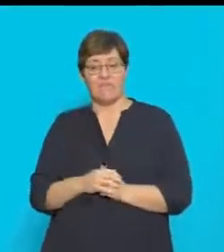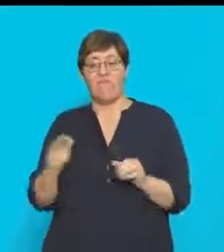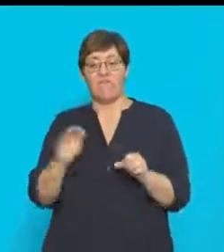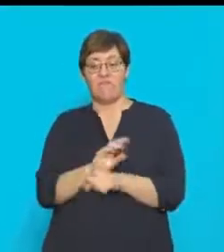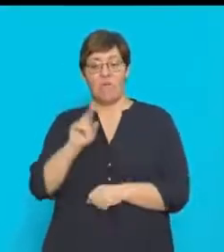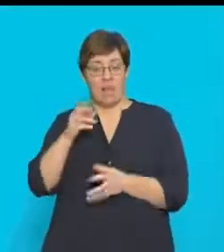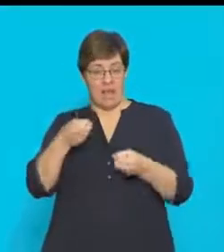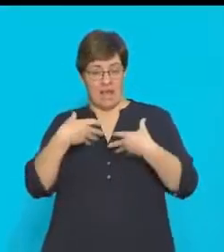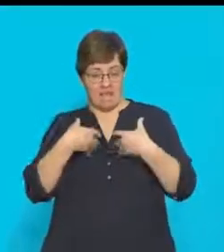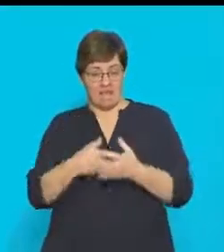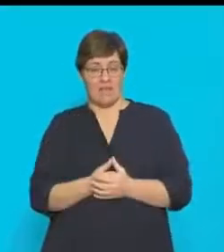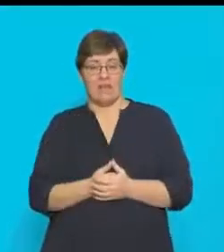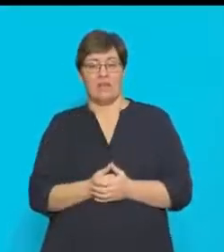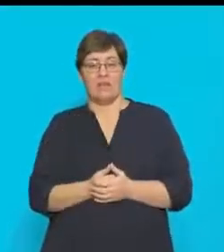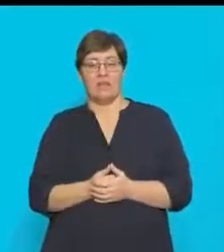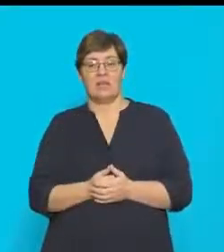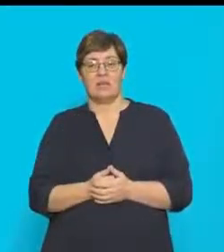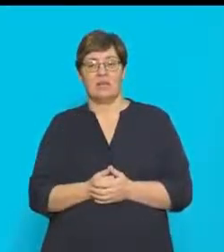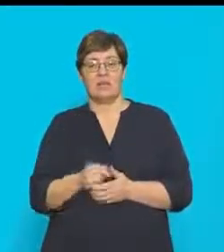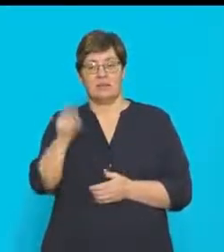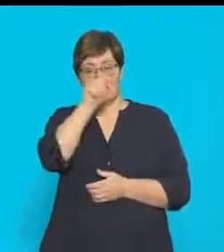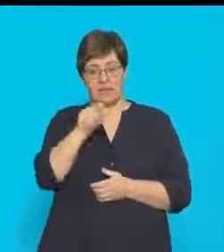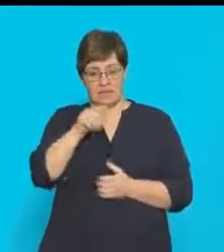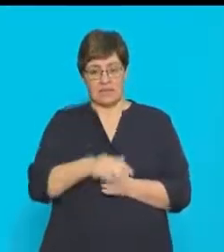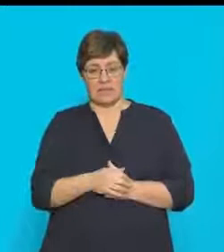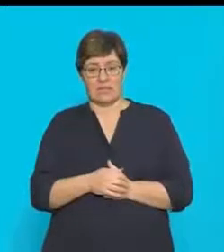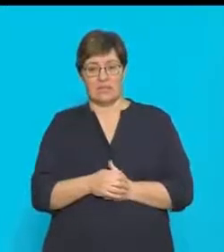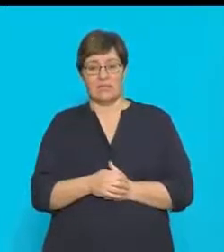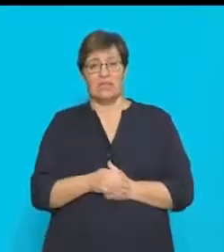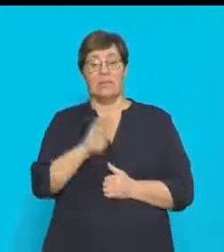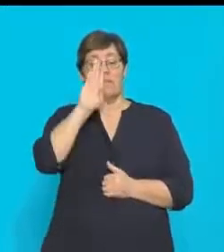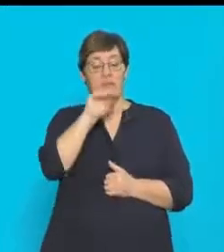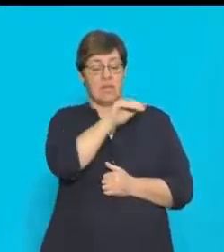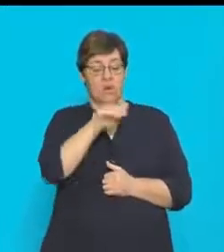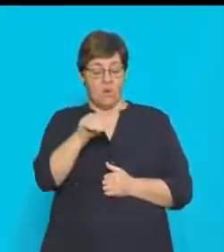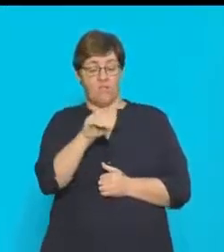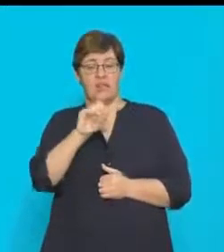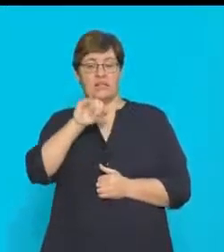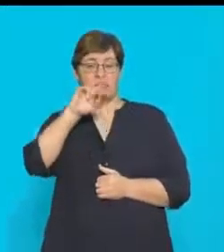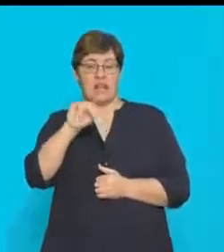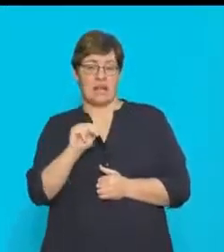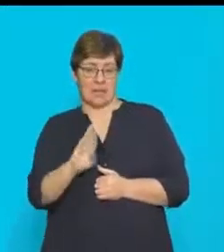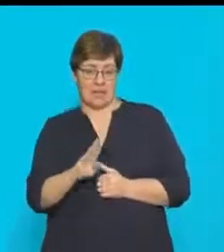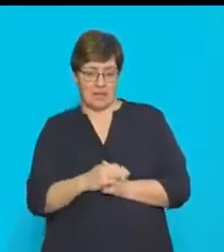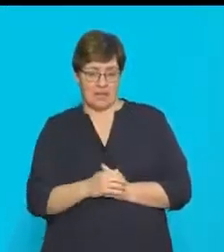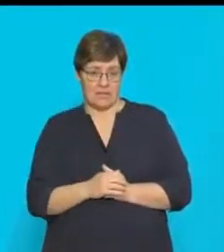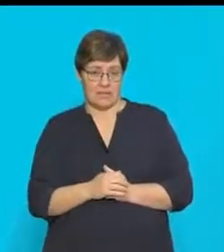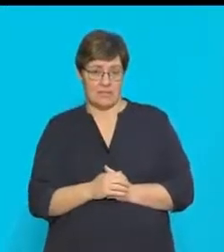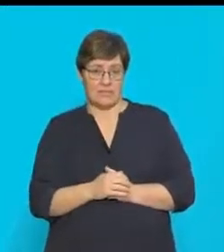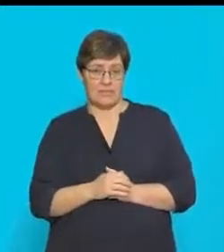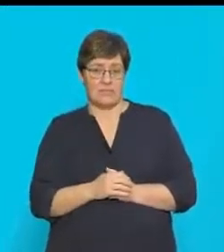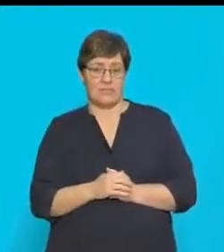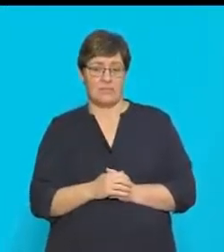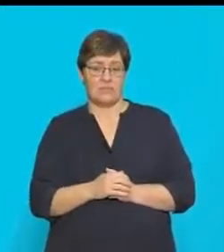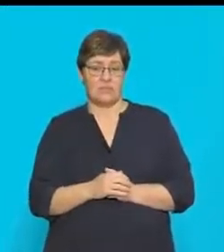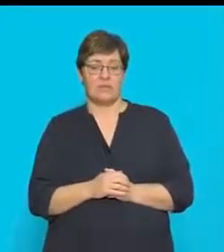we've given, which comes from this part of the equation, b over sine B. So if we're trying